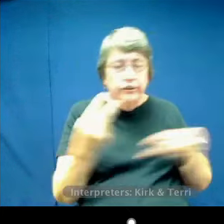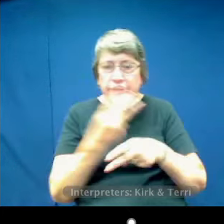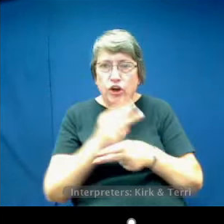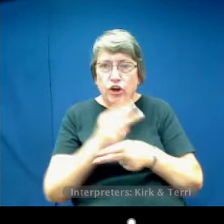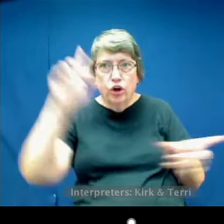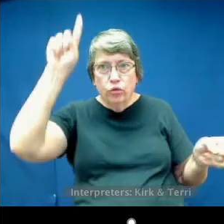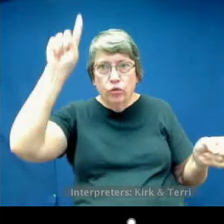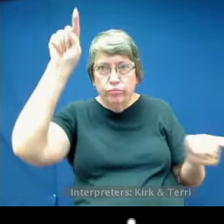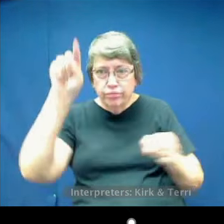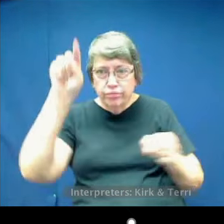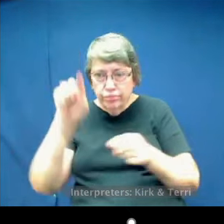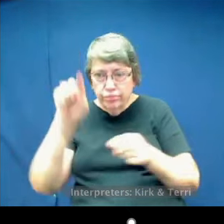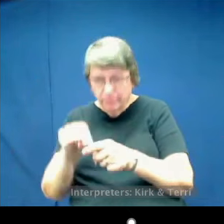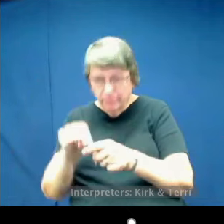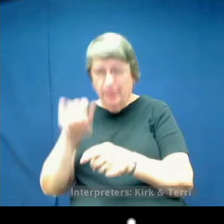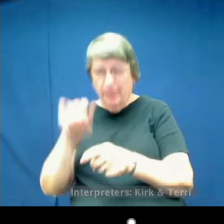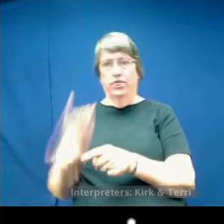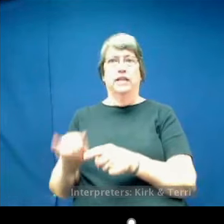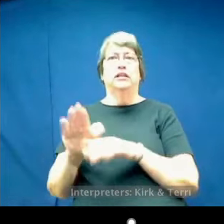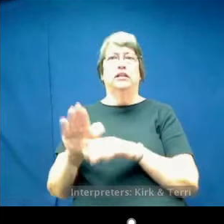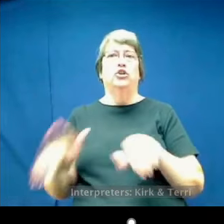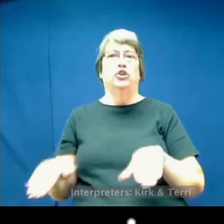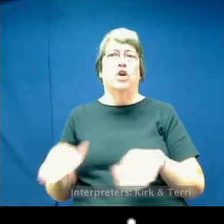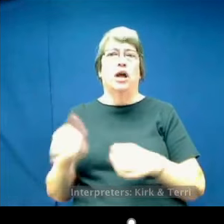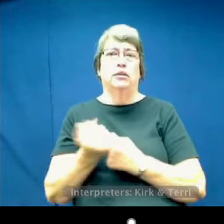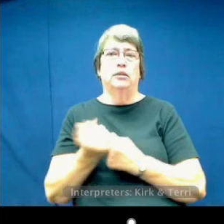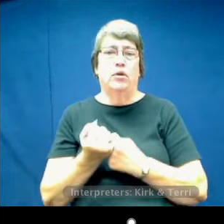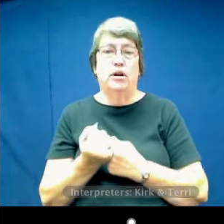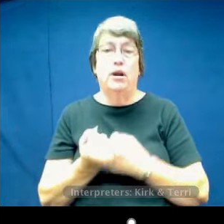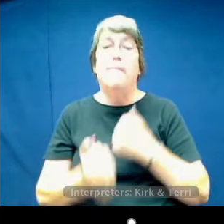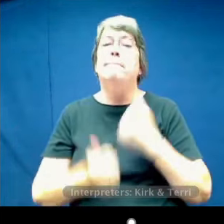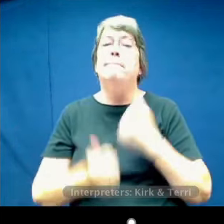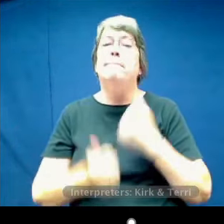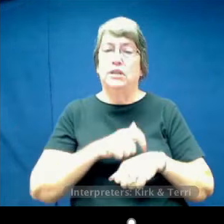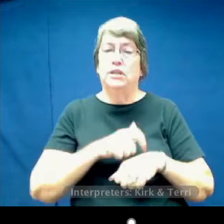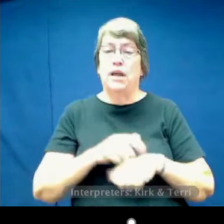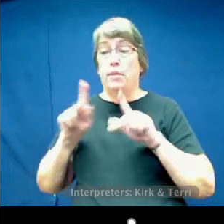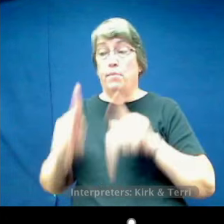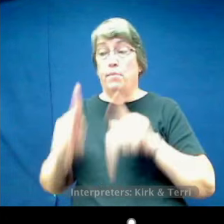Again, usually the parent without custody pays child support.